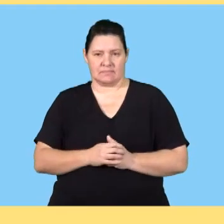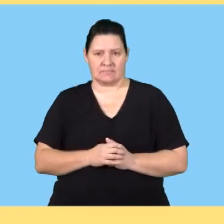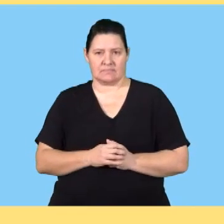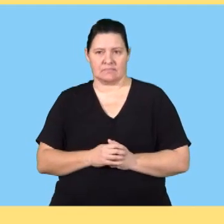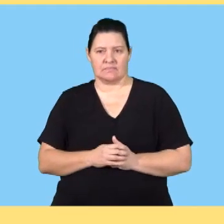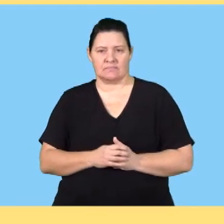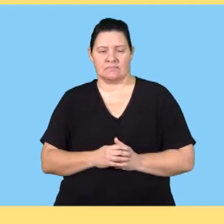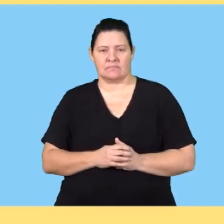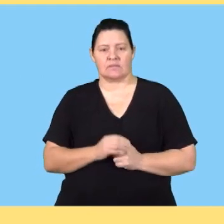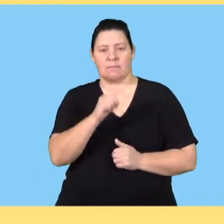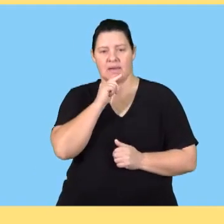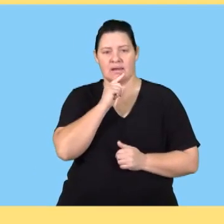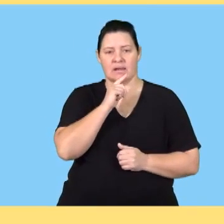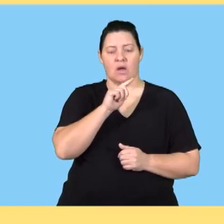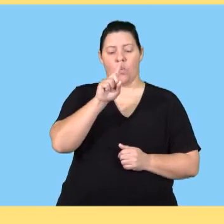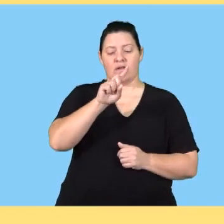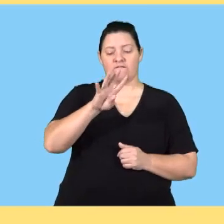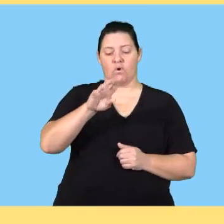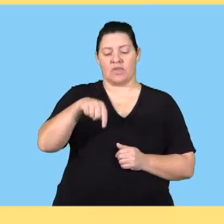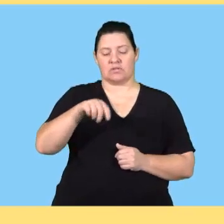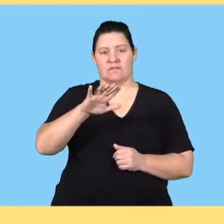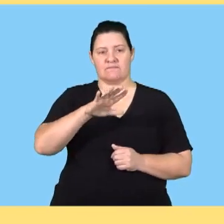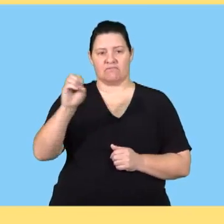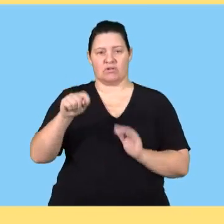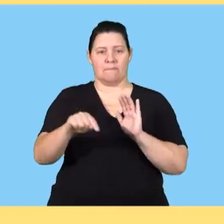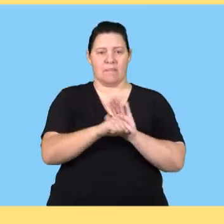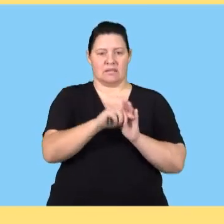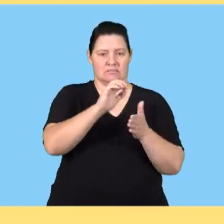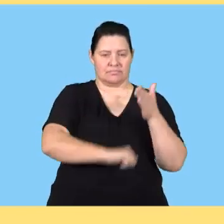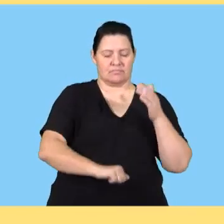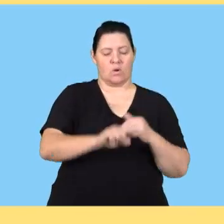1,350. So it's going to be 14,500 minus